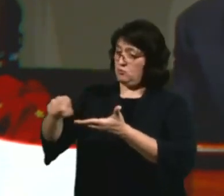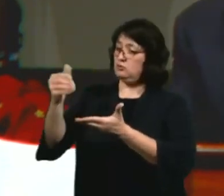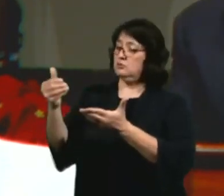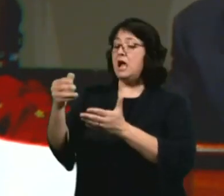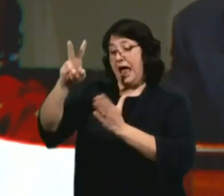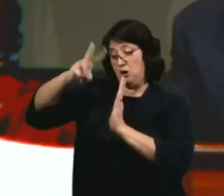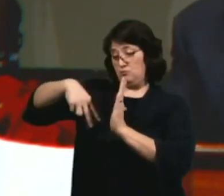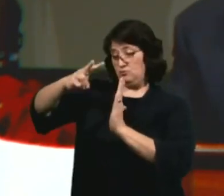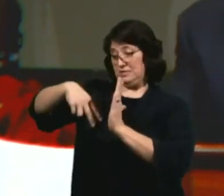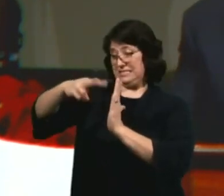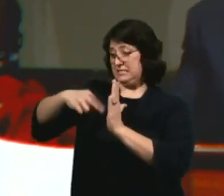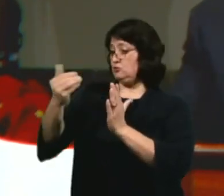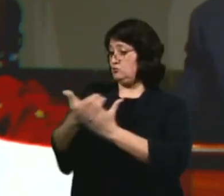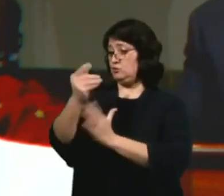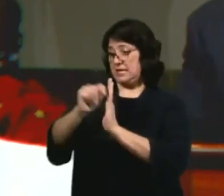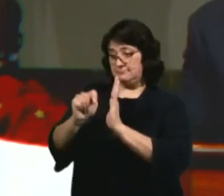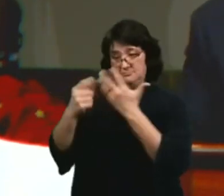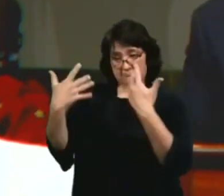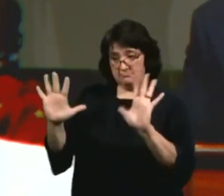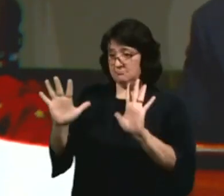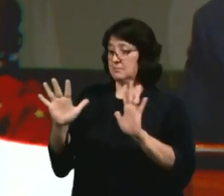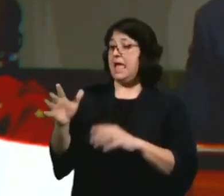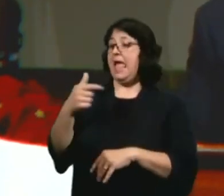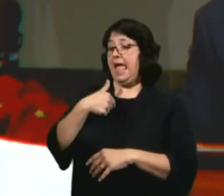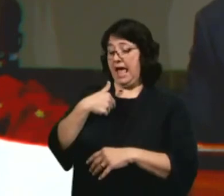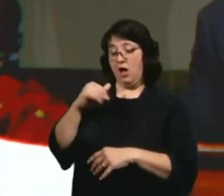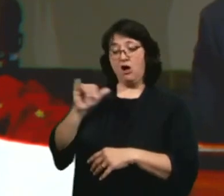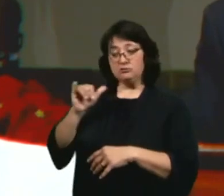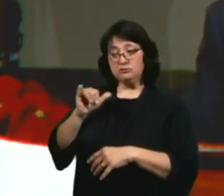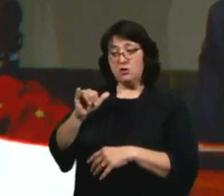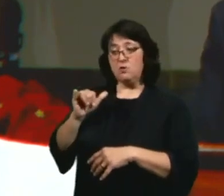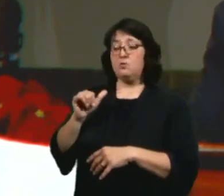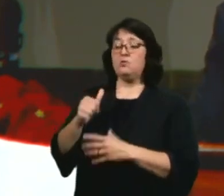through." He said, "I'm also